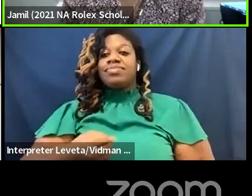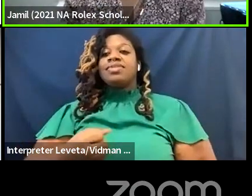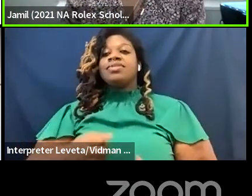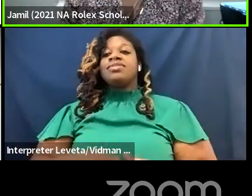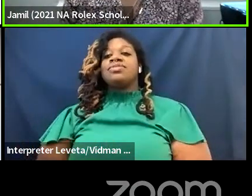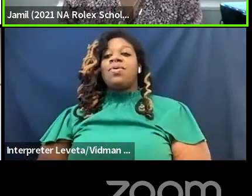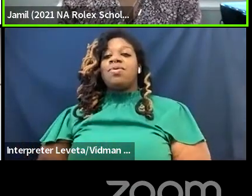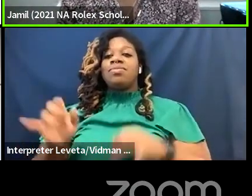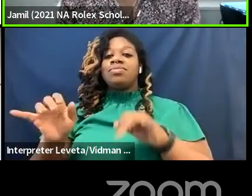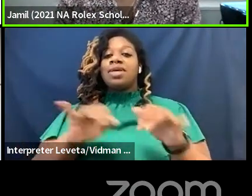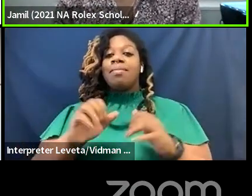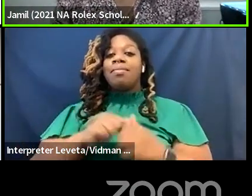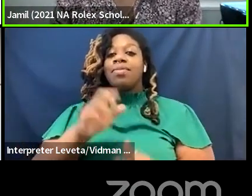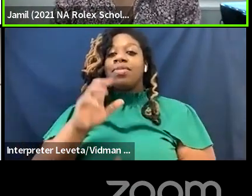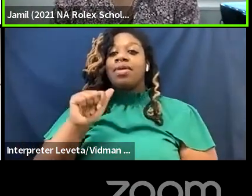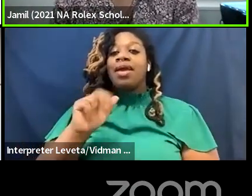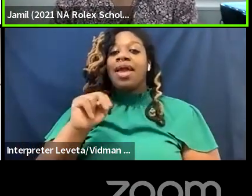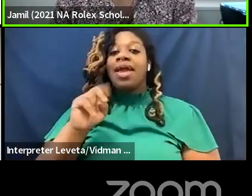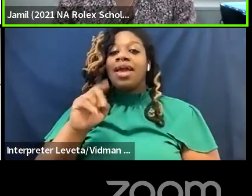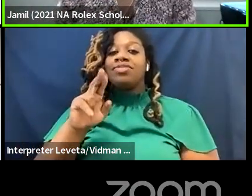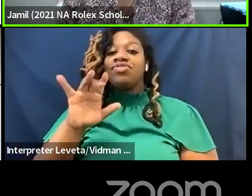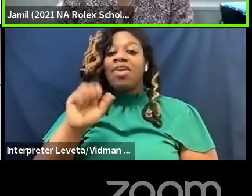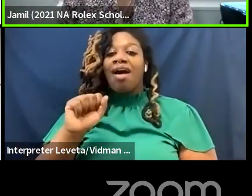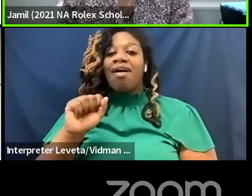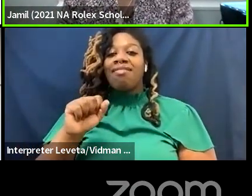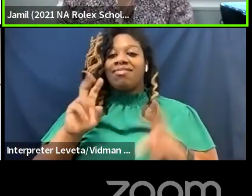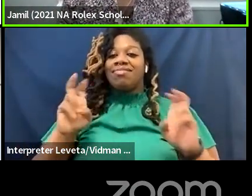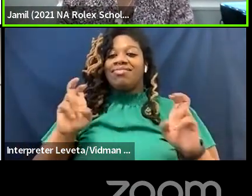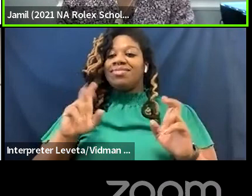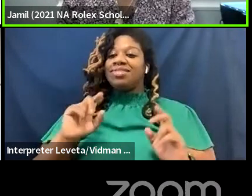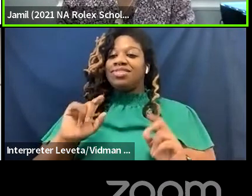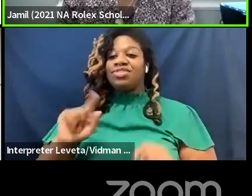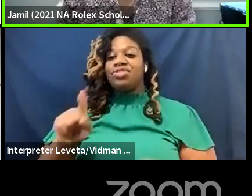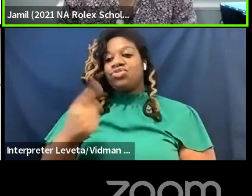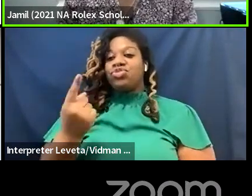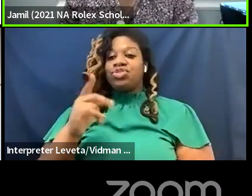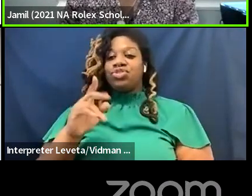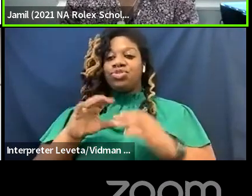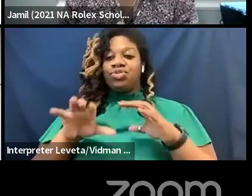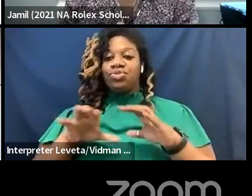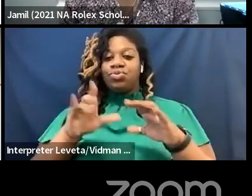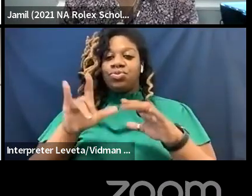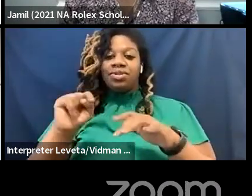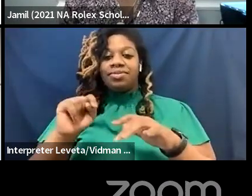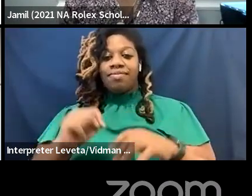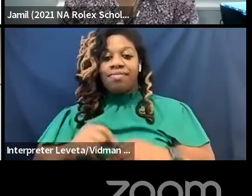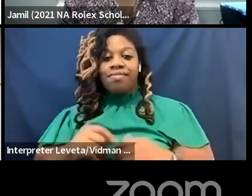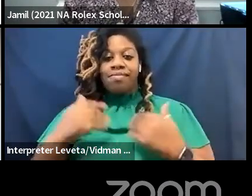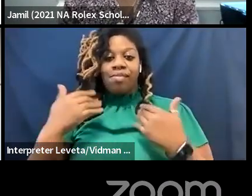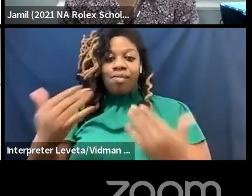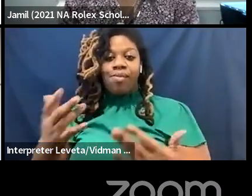said, just do it. Just just do it. Just go for it.